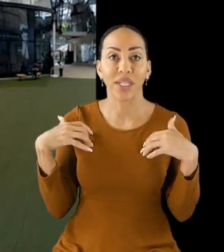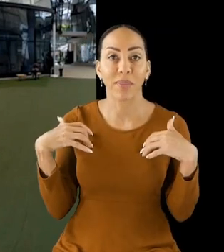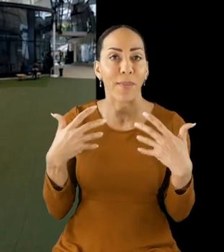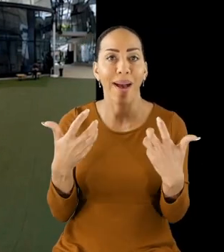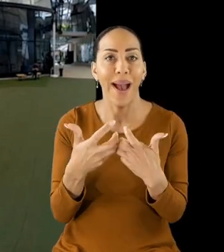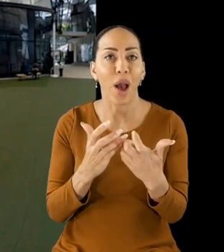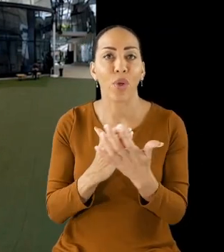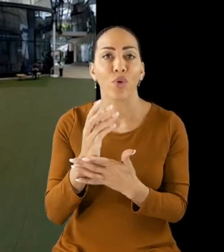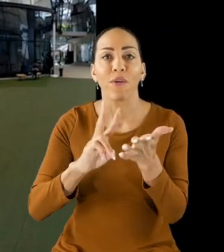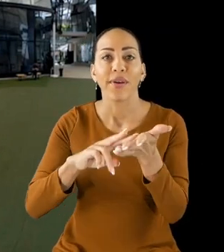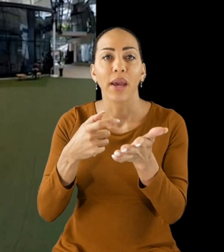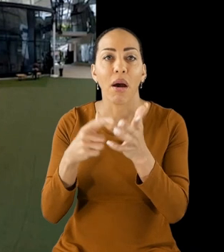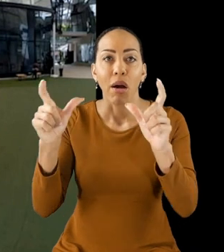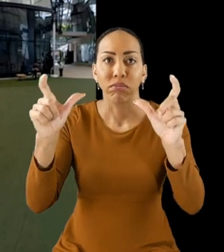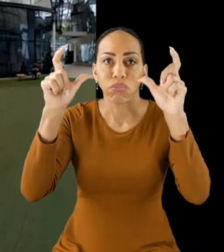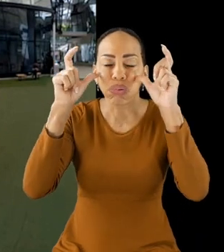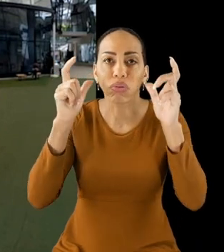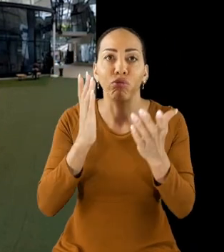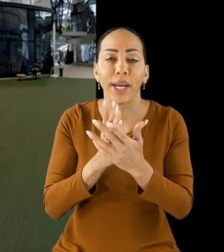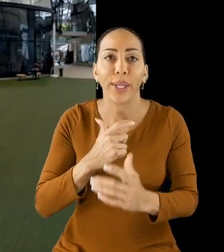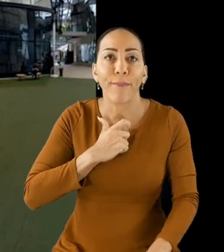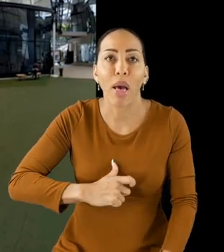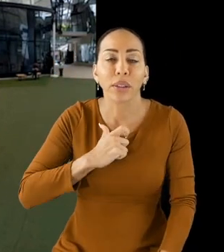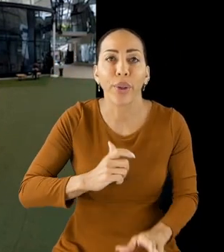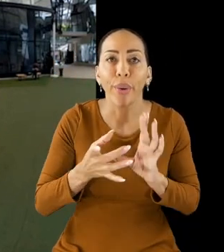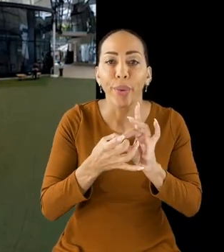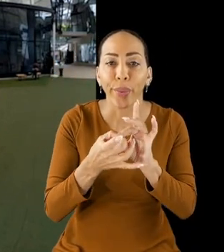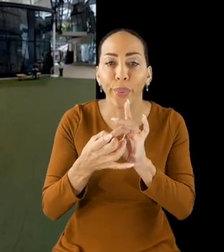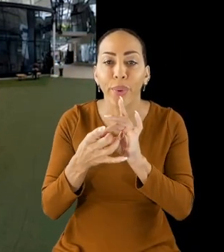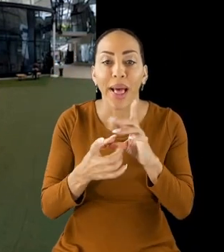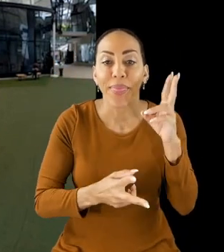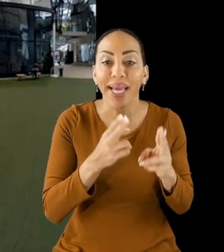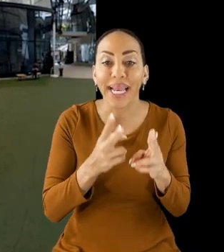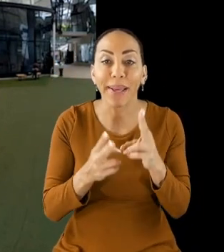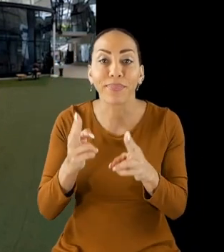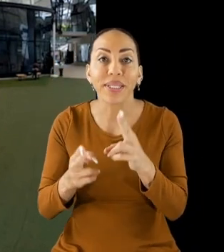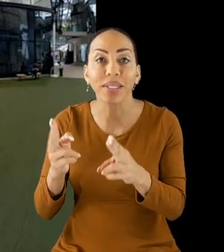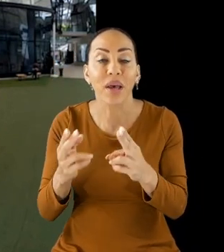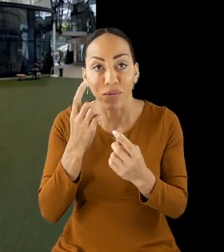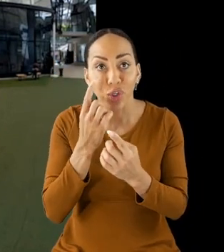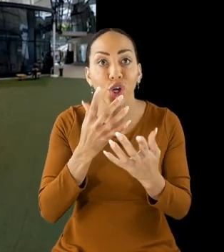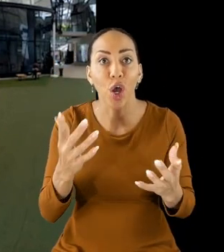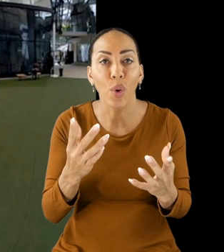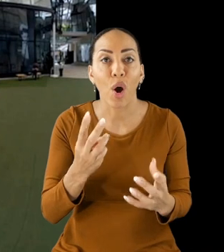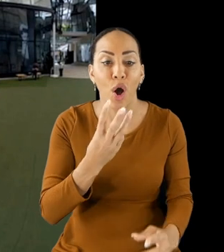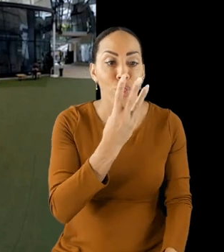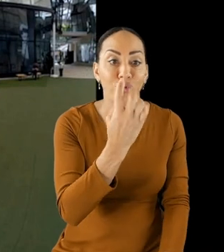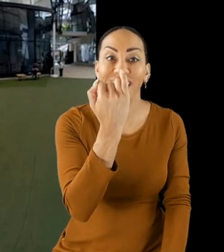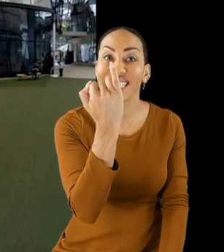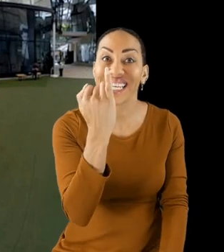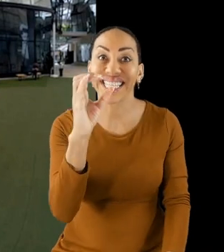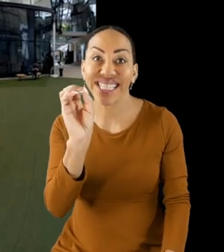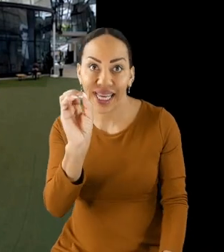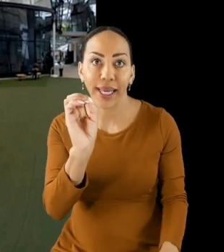reality headset. So it's very personal and very intense. The clips from the show that you'll see are the full wraparound